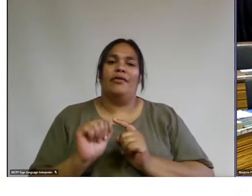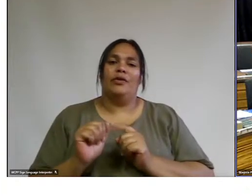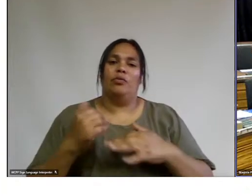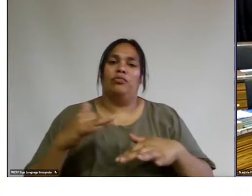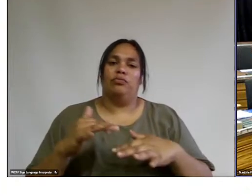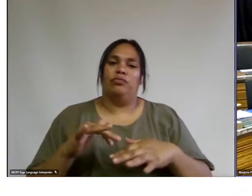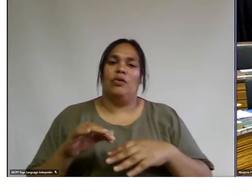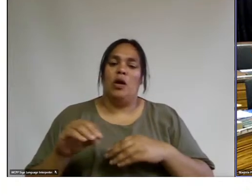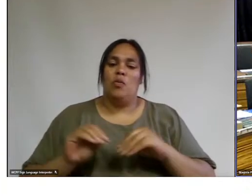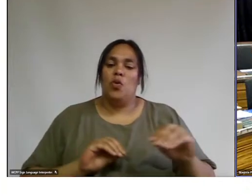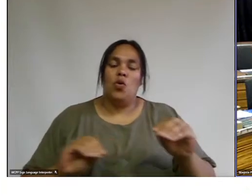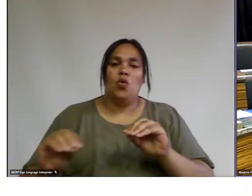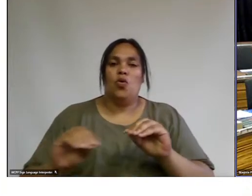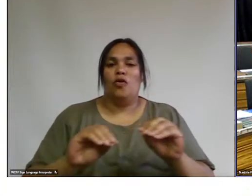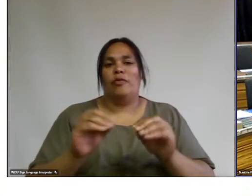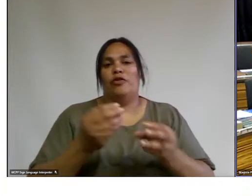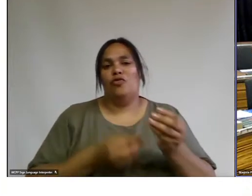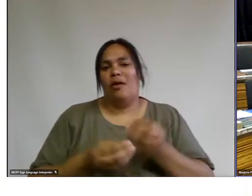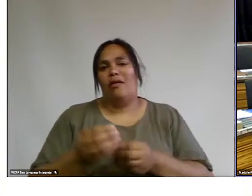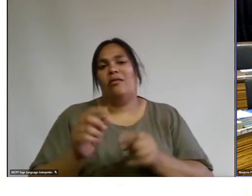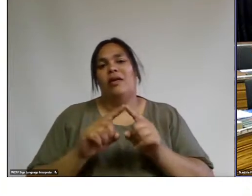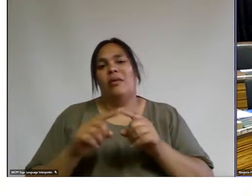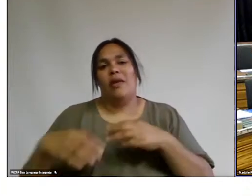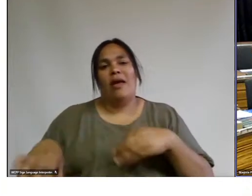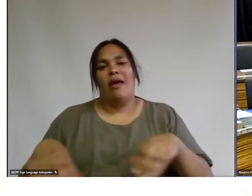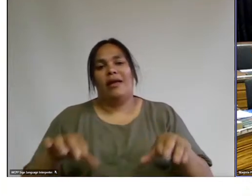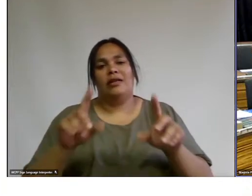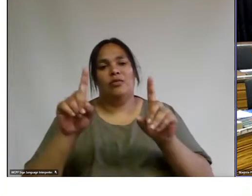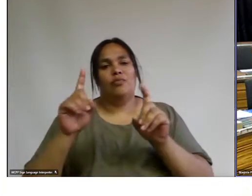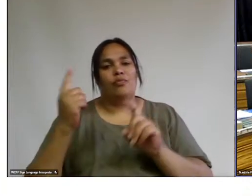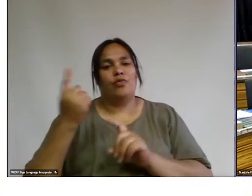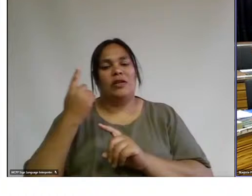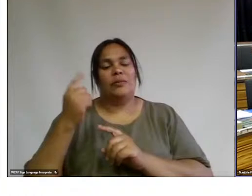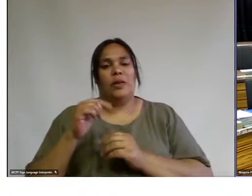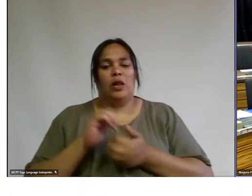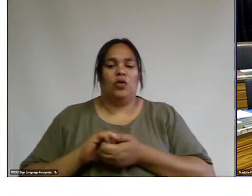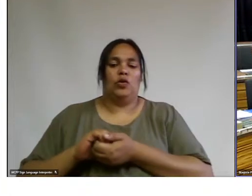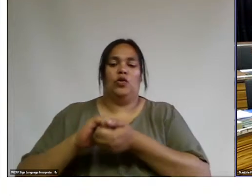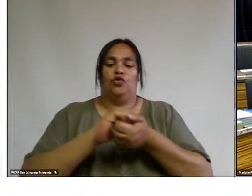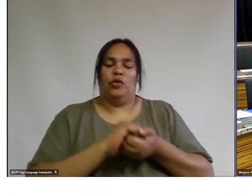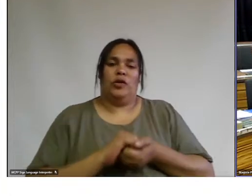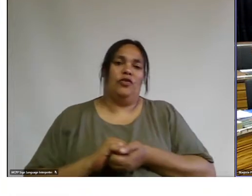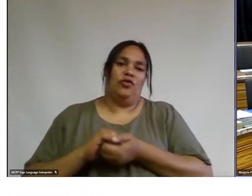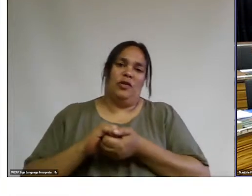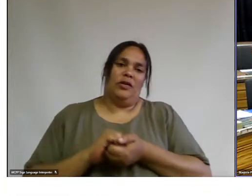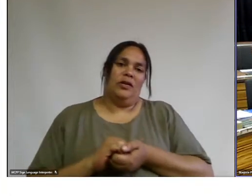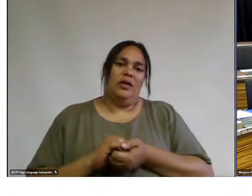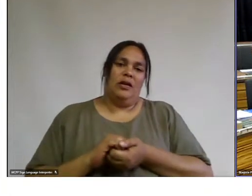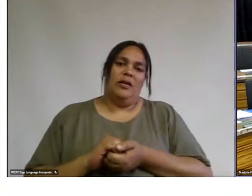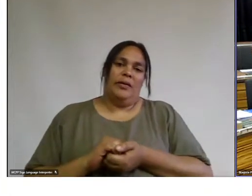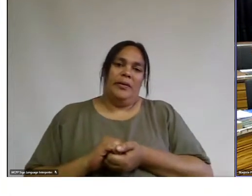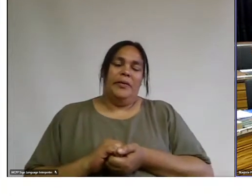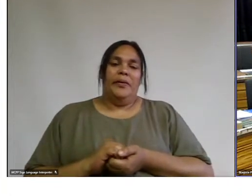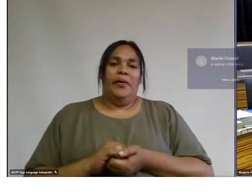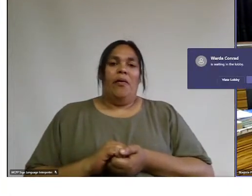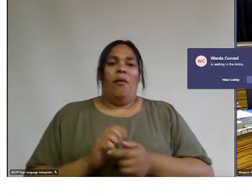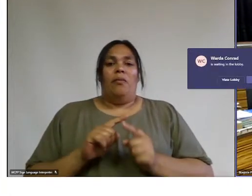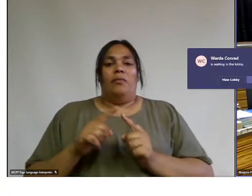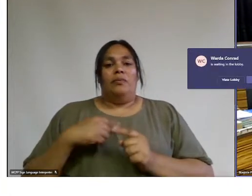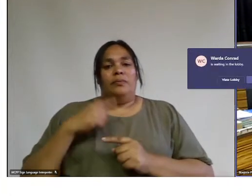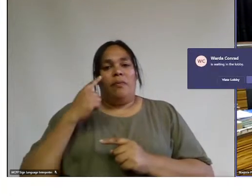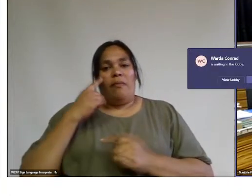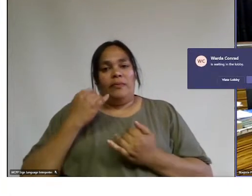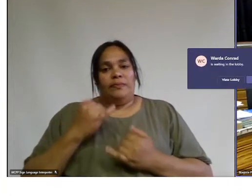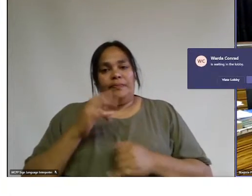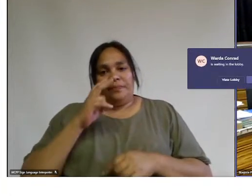union movement. We also have a very active principal associations, 3 or 4 of them. I think what this means